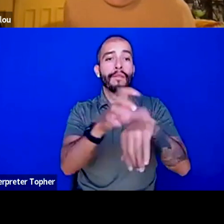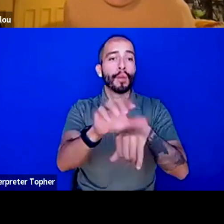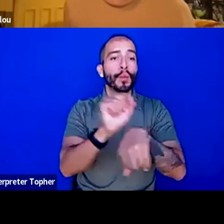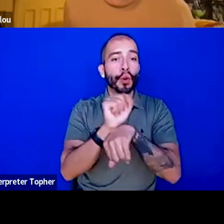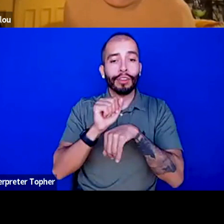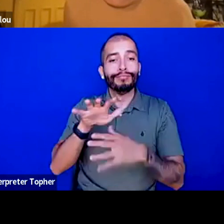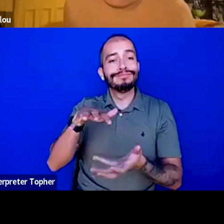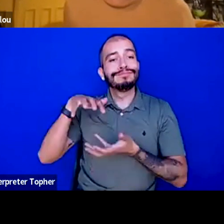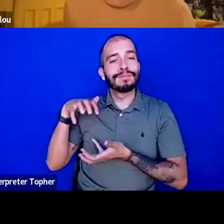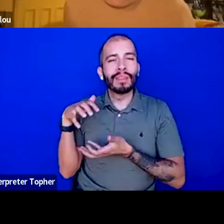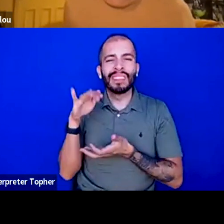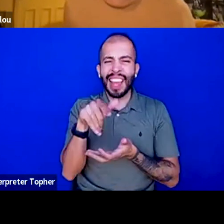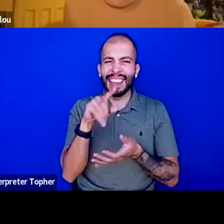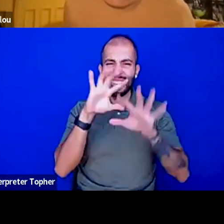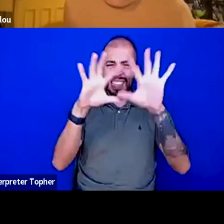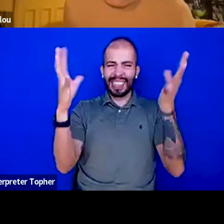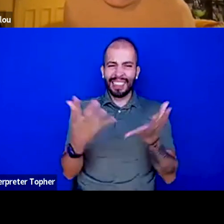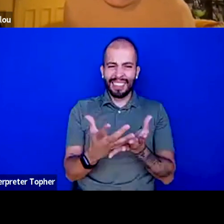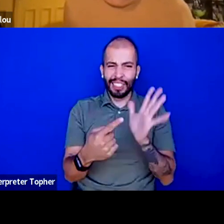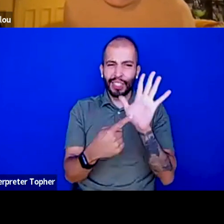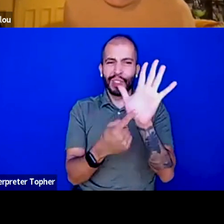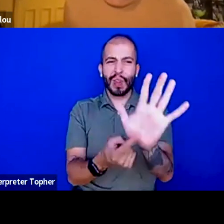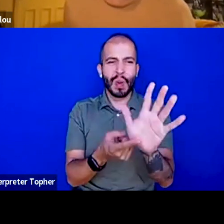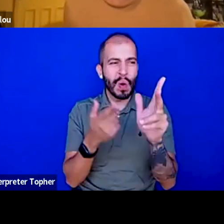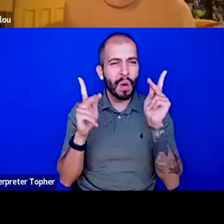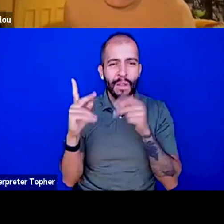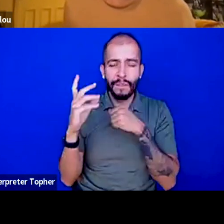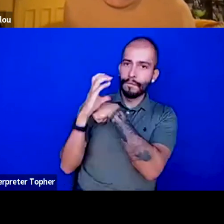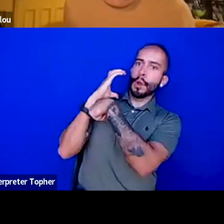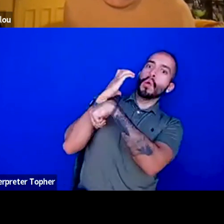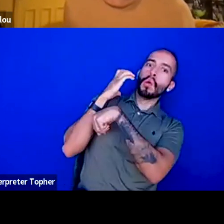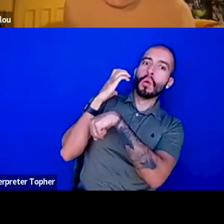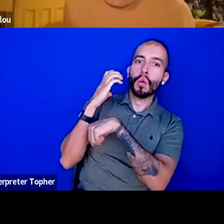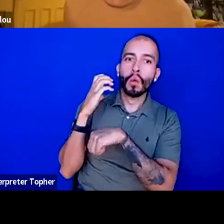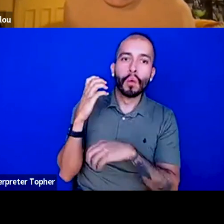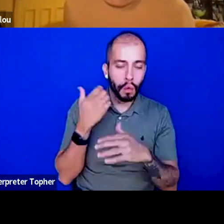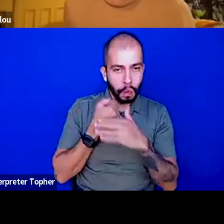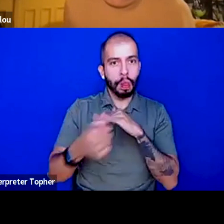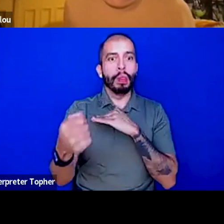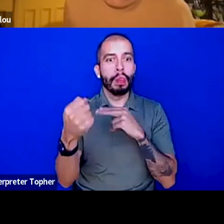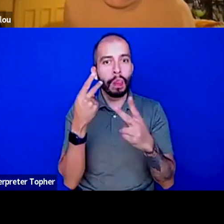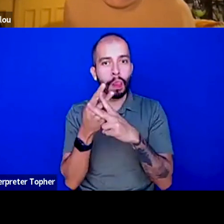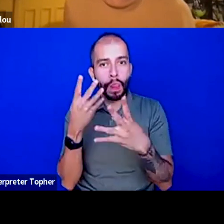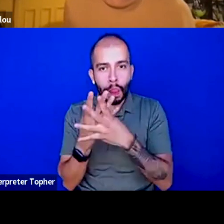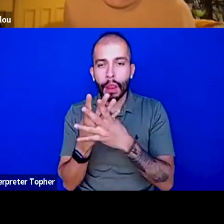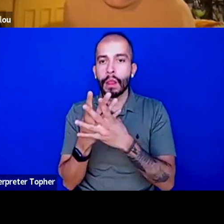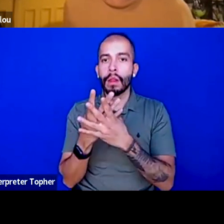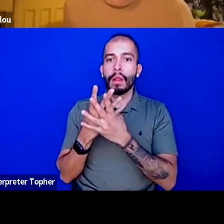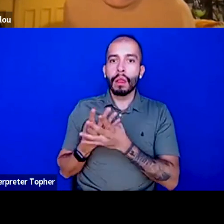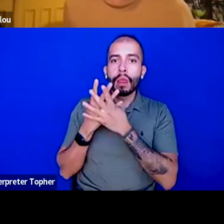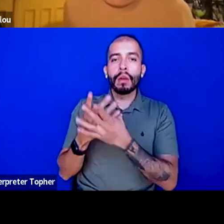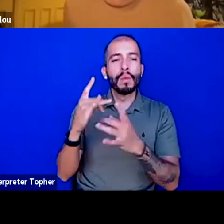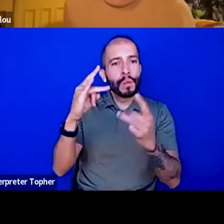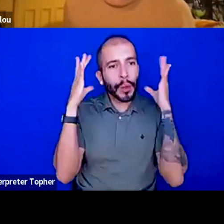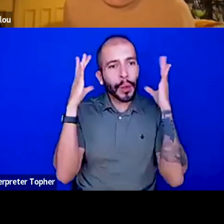of forces of incarceration, confinement, brutalization in service of